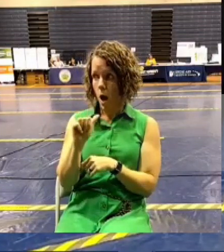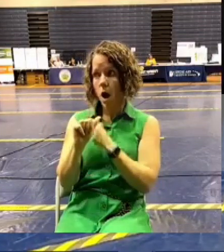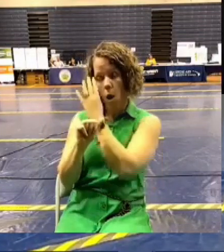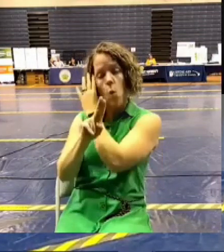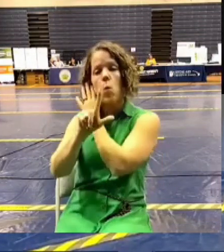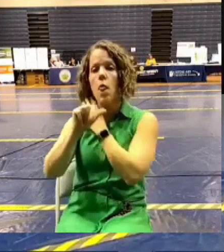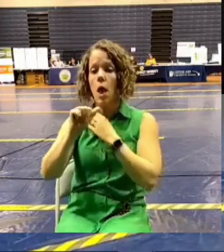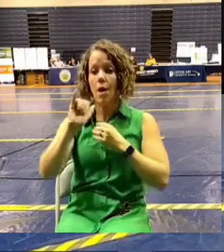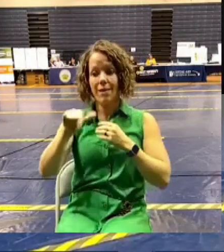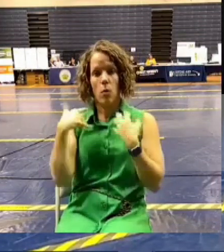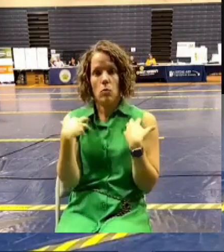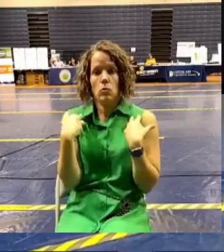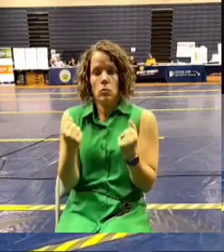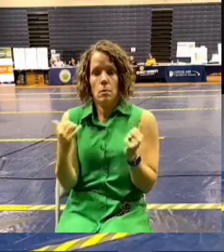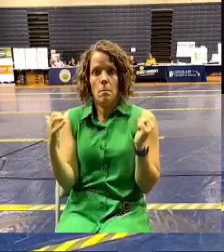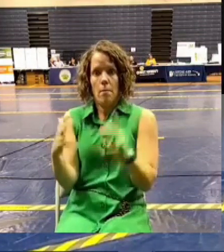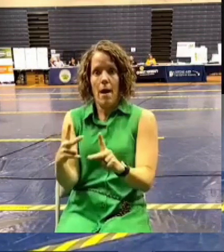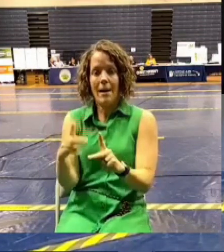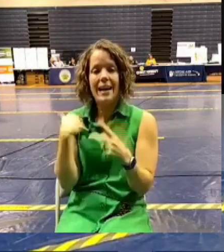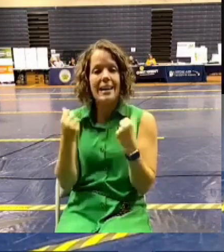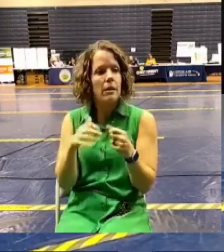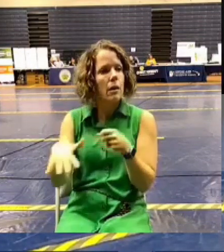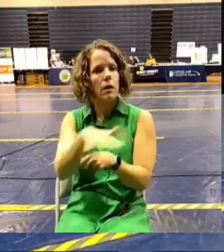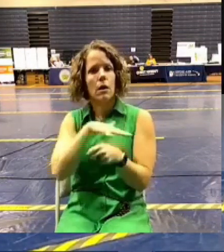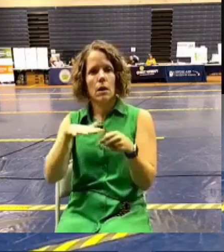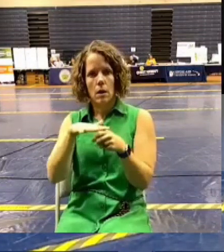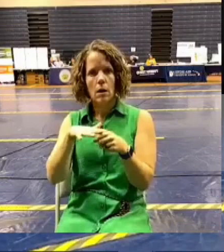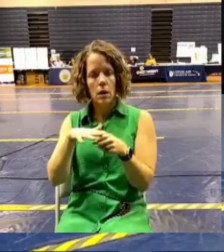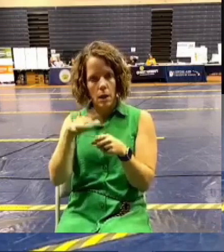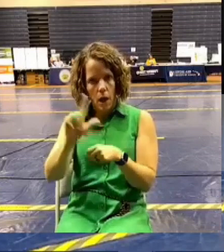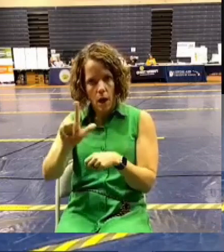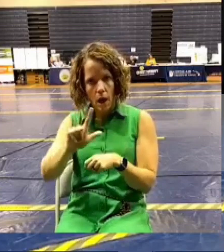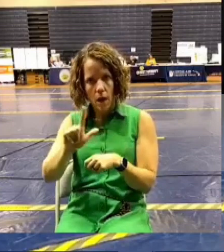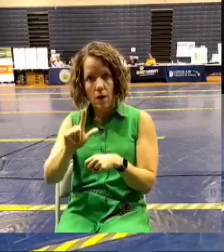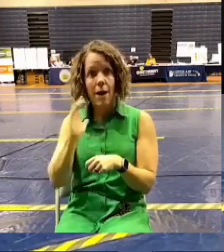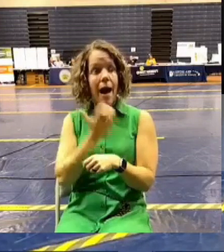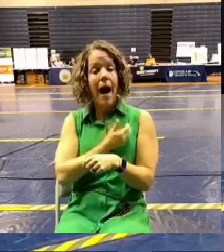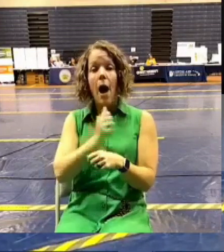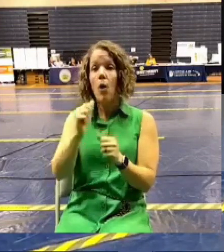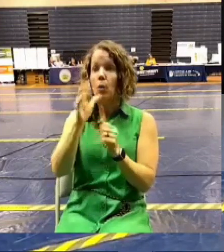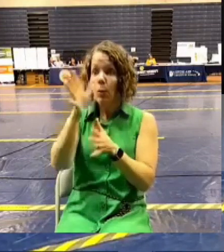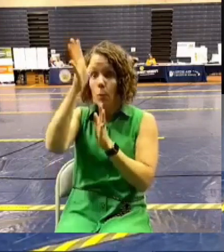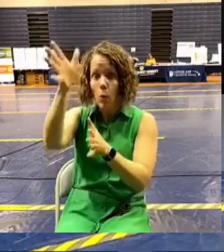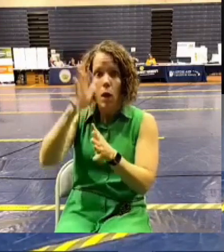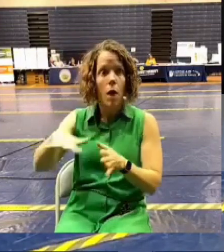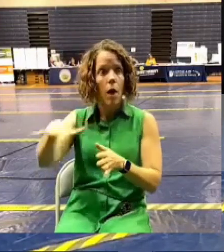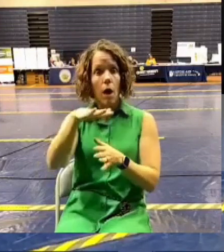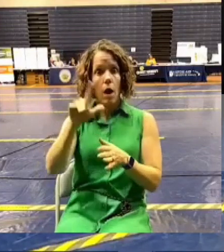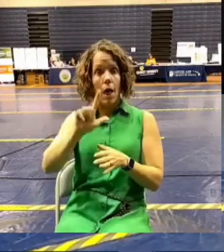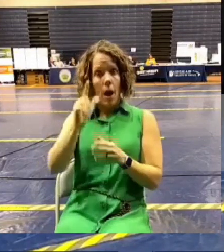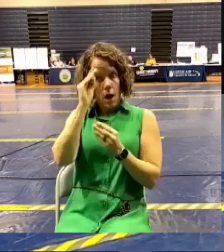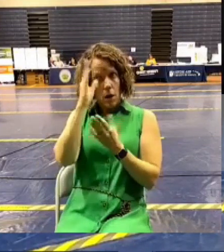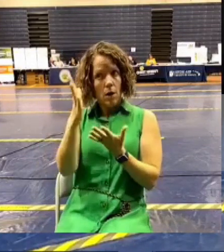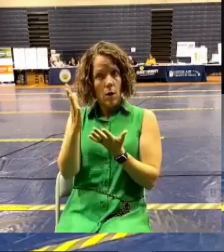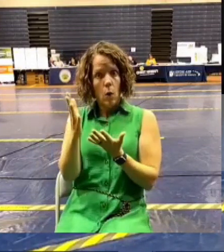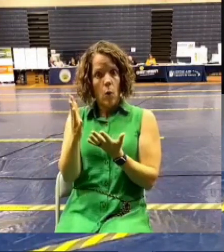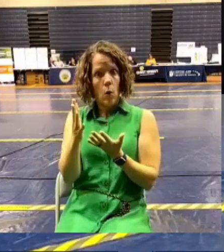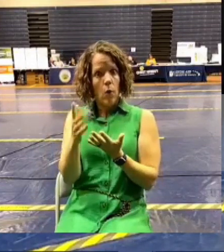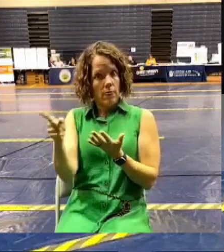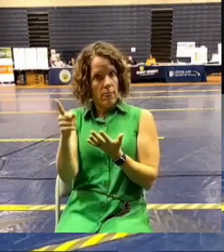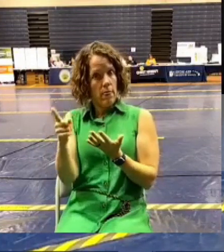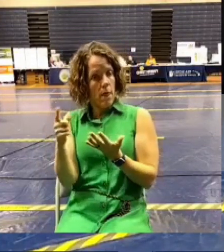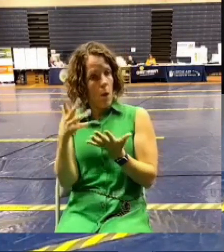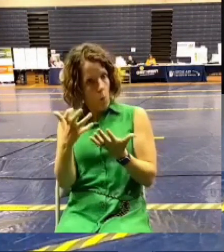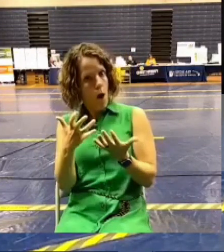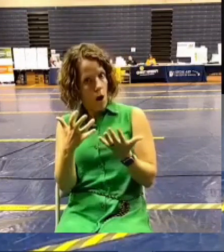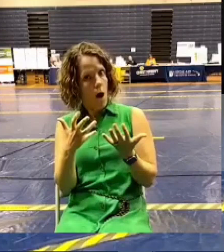in Lahaina. So we know that is something. So to our kupuna of Lahaina, it's on the table, right? And they're gonna wait for it to be on the